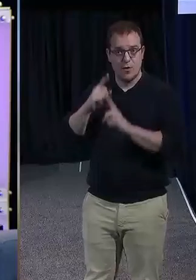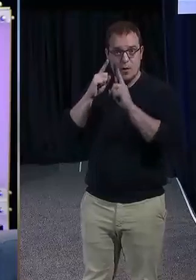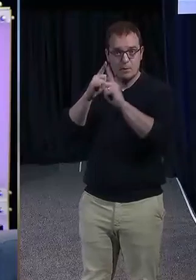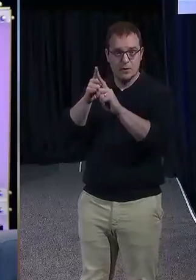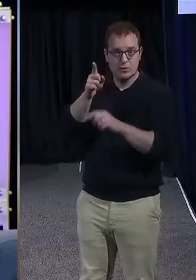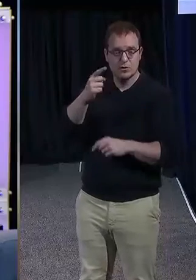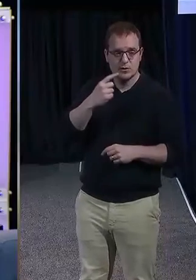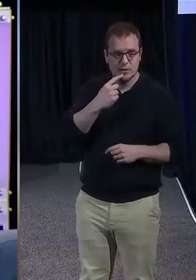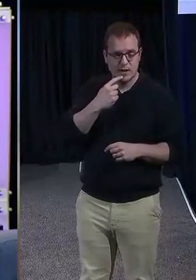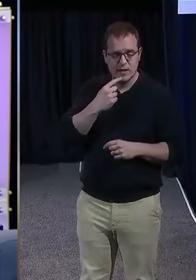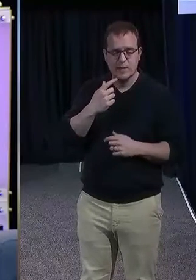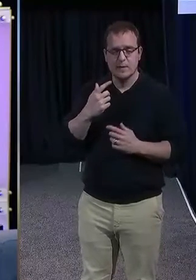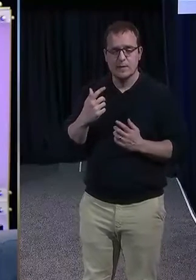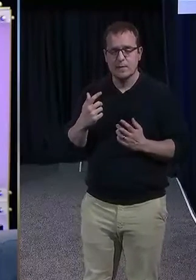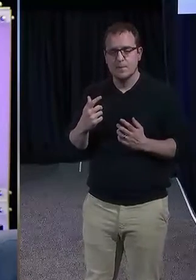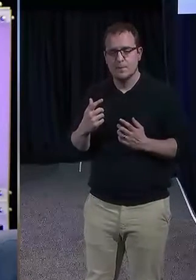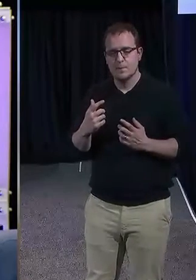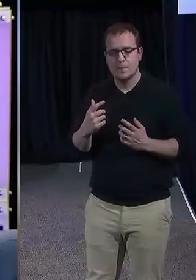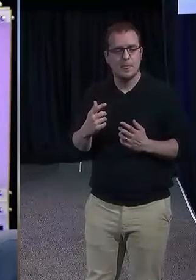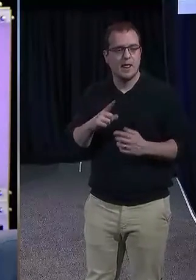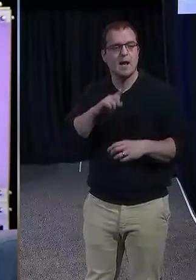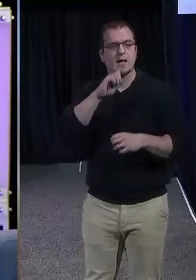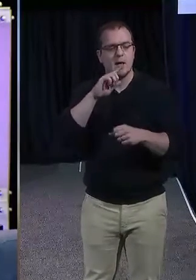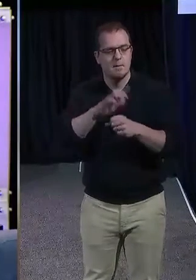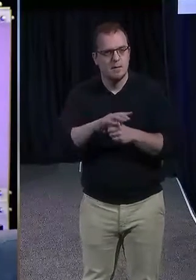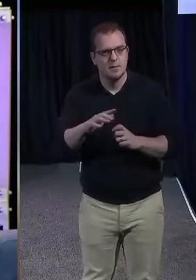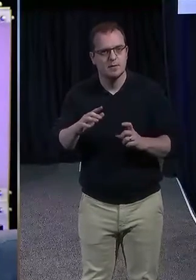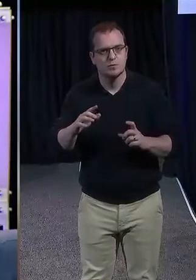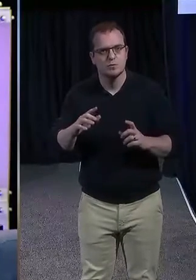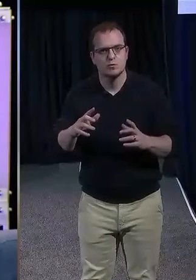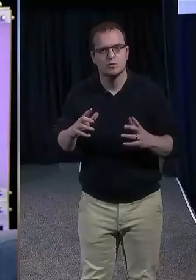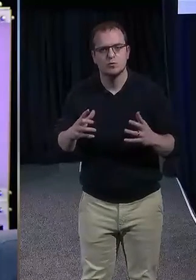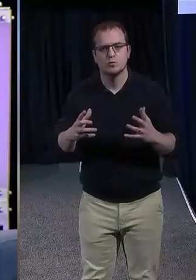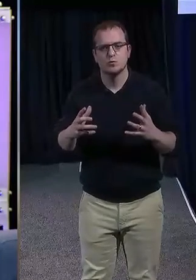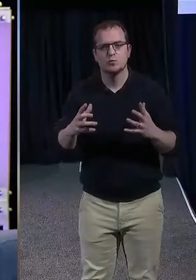statement a commitment to